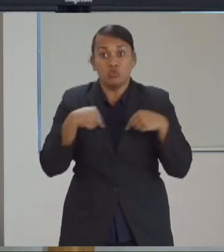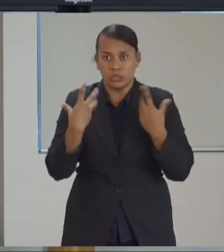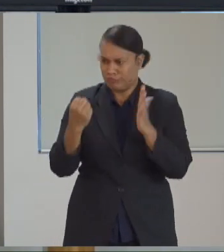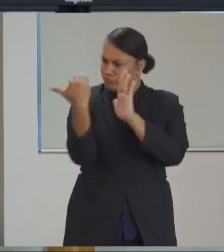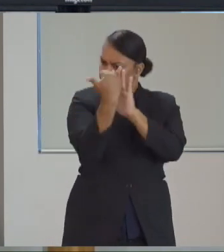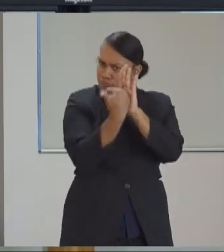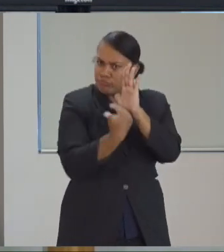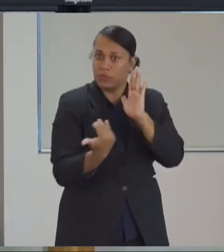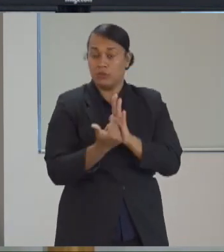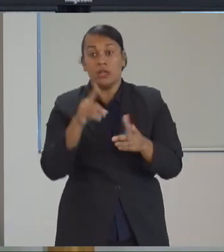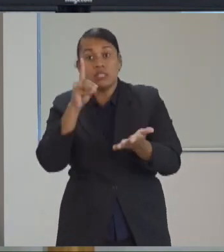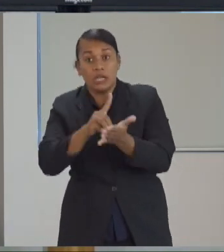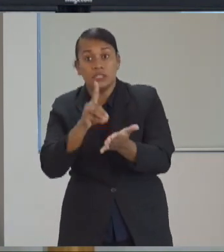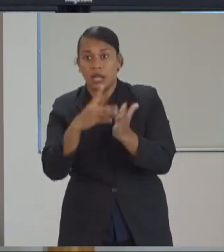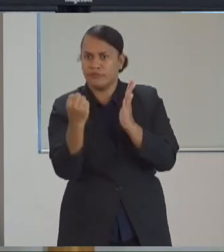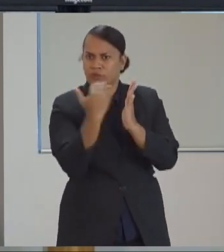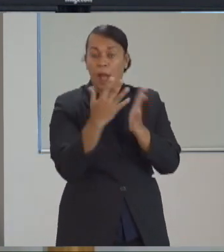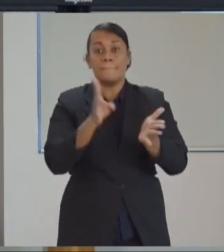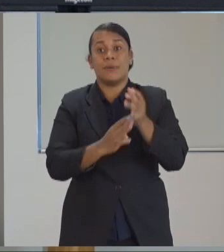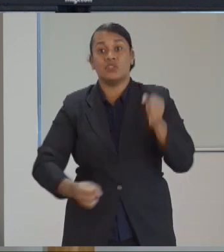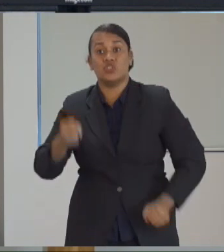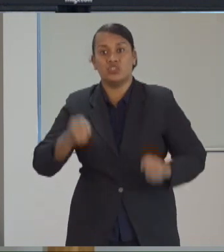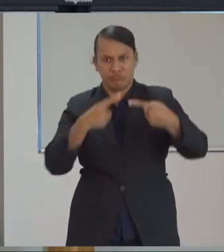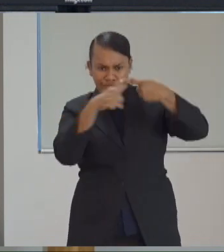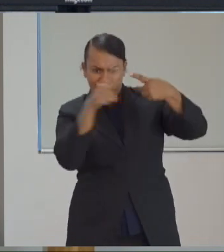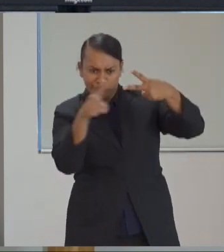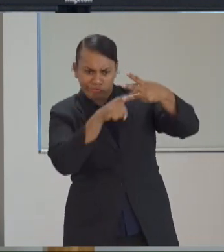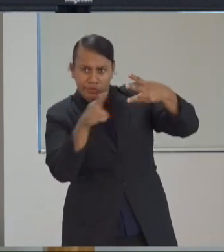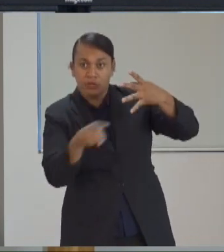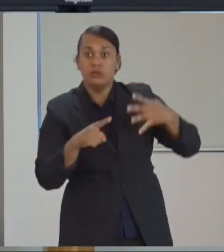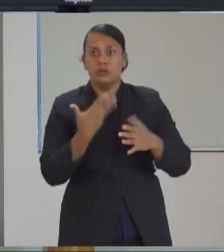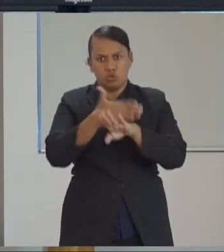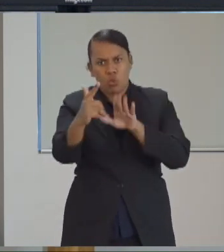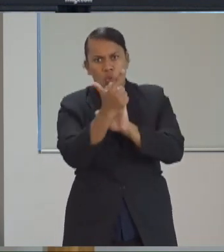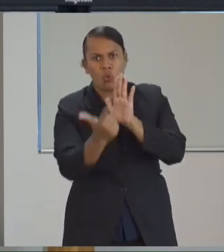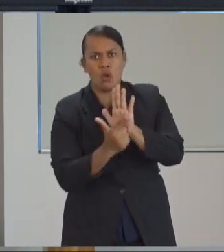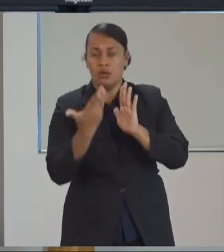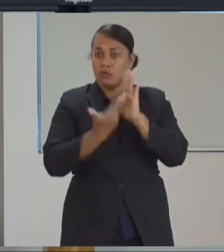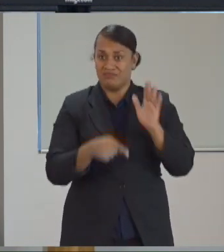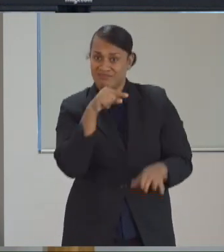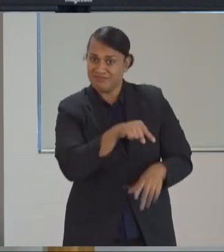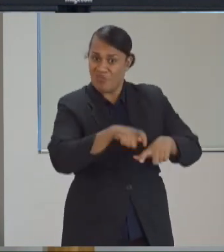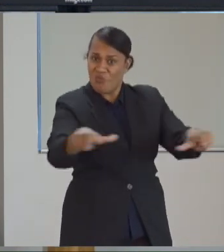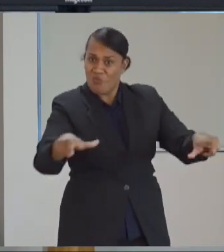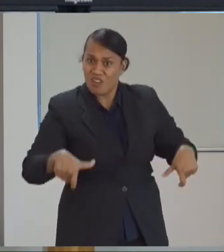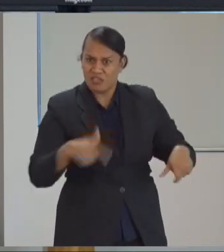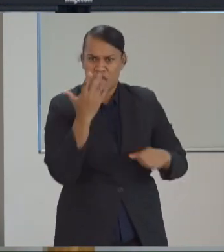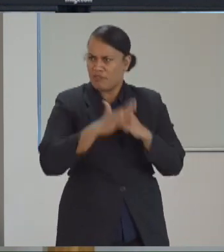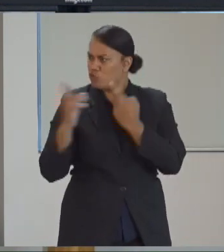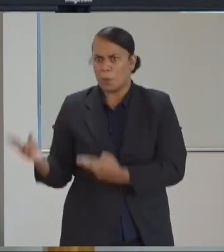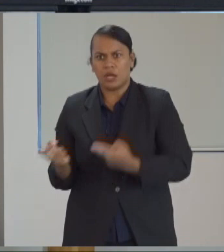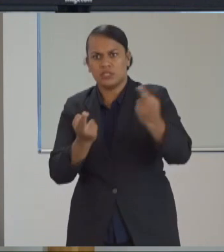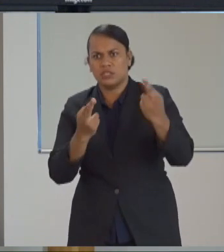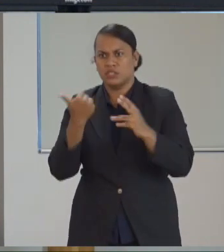these different days in which new orders had come into effect. No reference whatsoever to it. So do you know why there was no reference